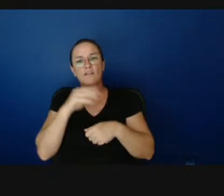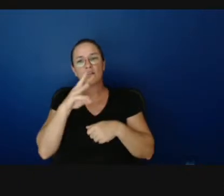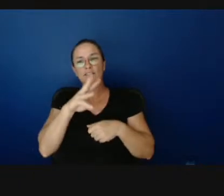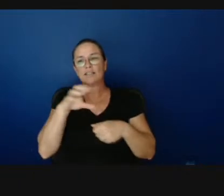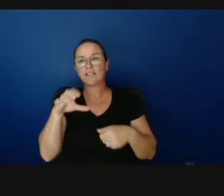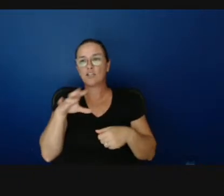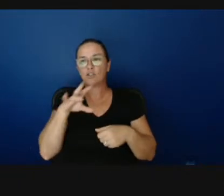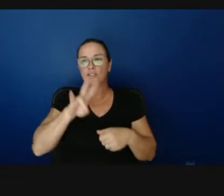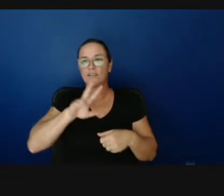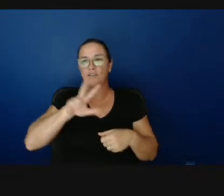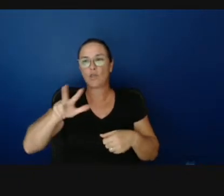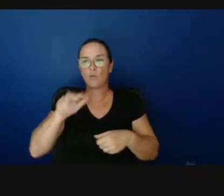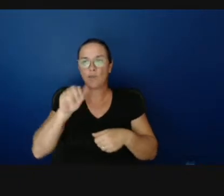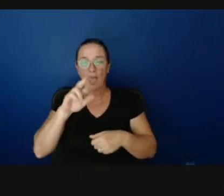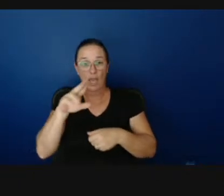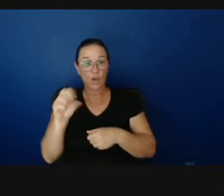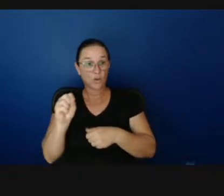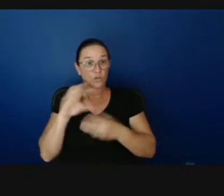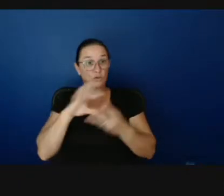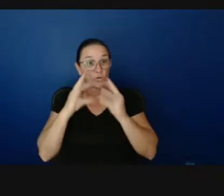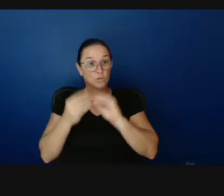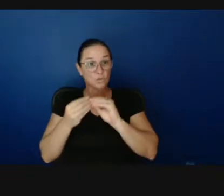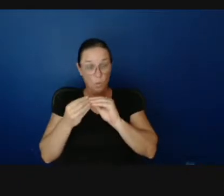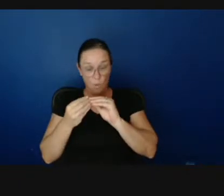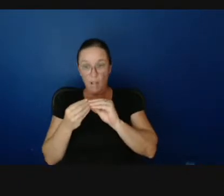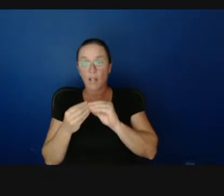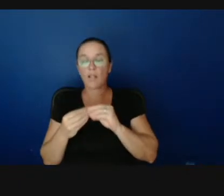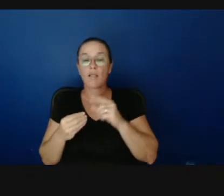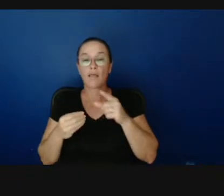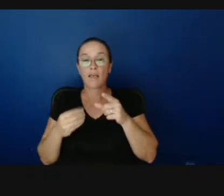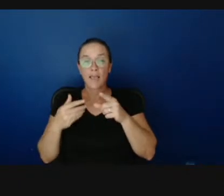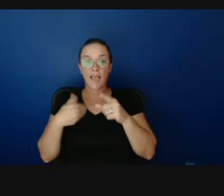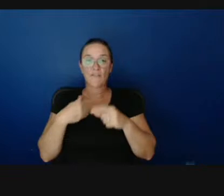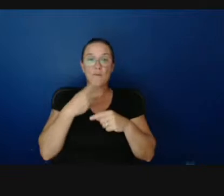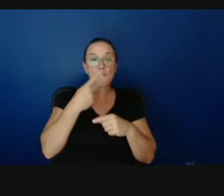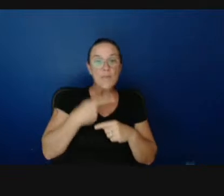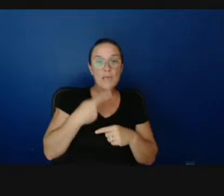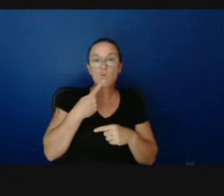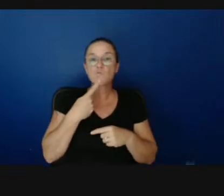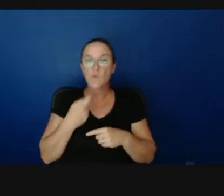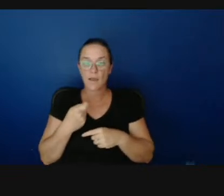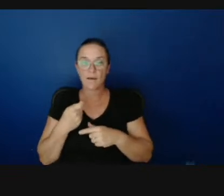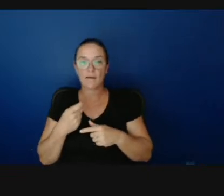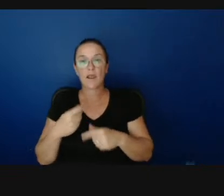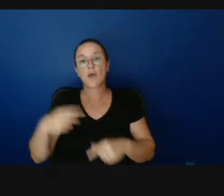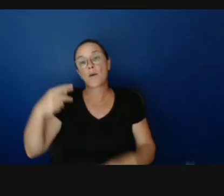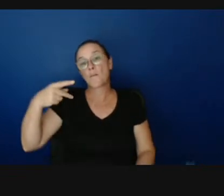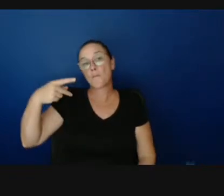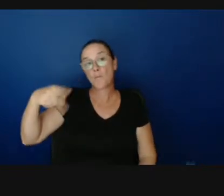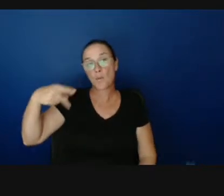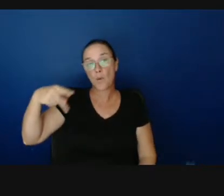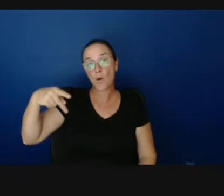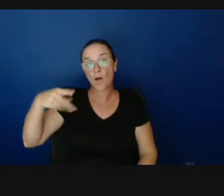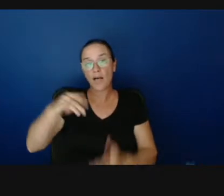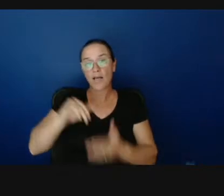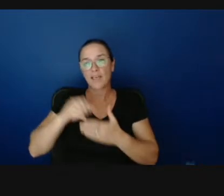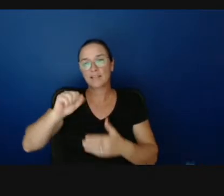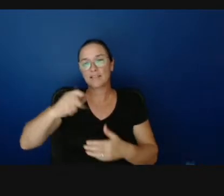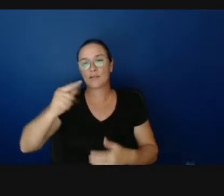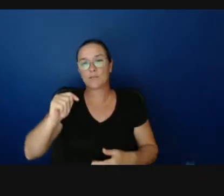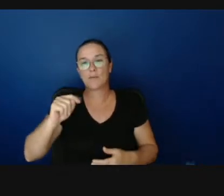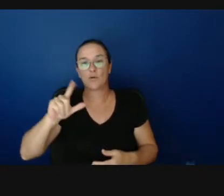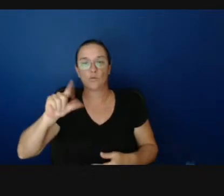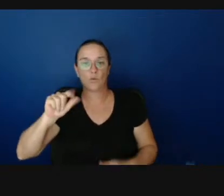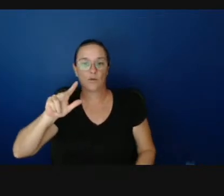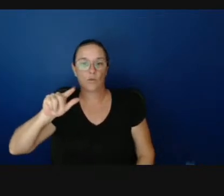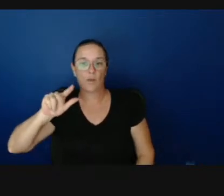new lava, and those are shown in the pink and red colors there. The purple is the September 2023